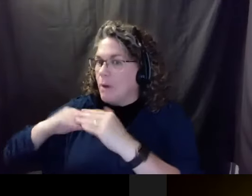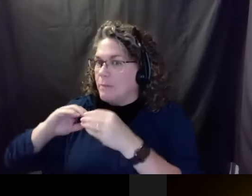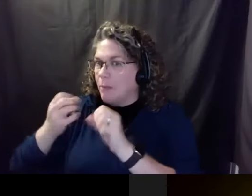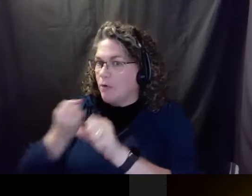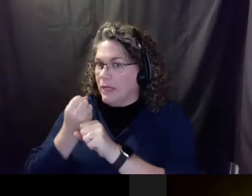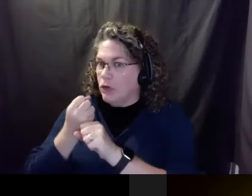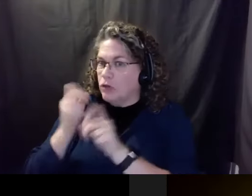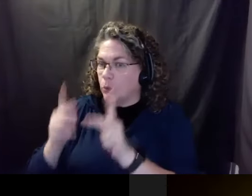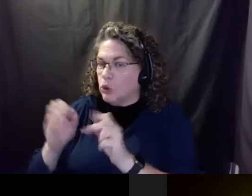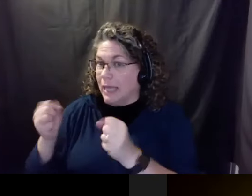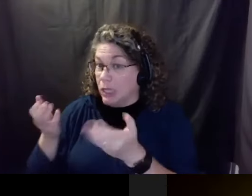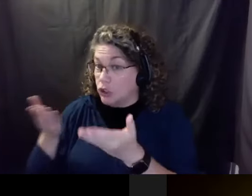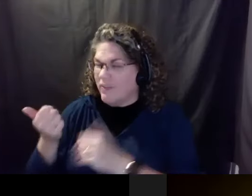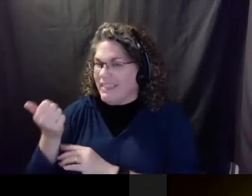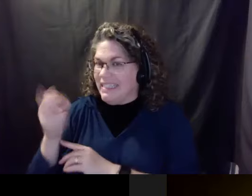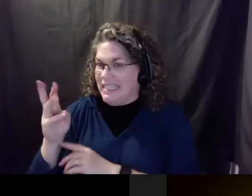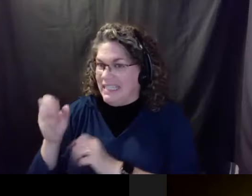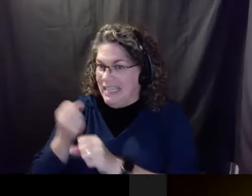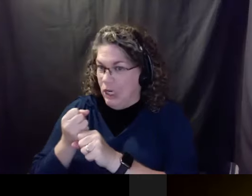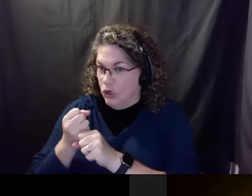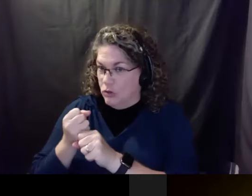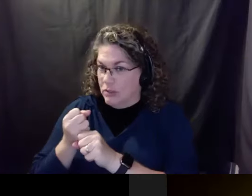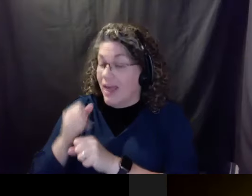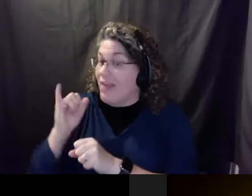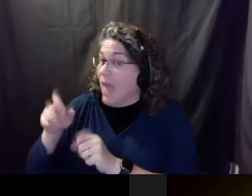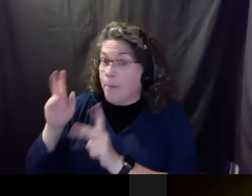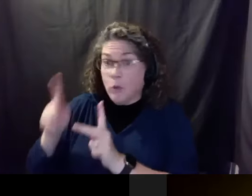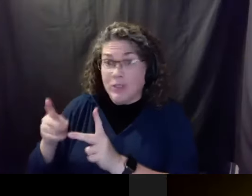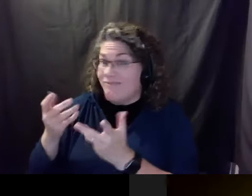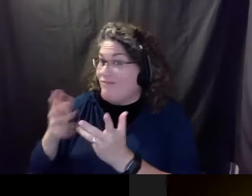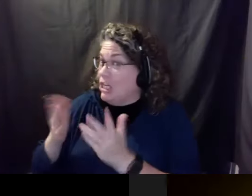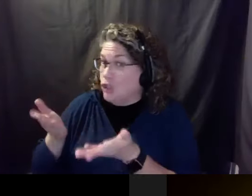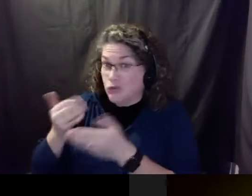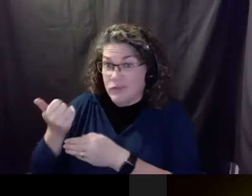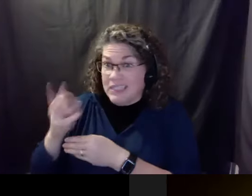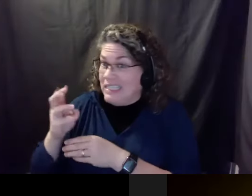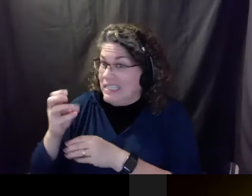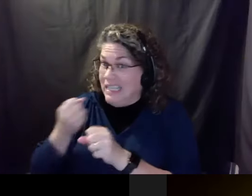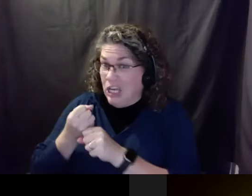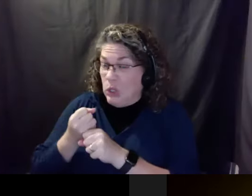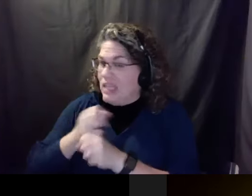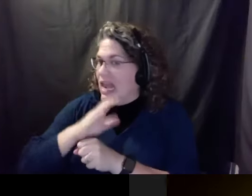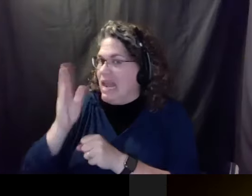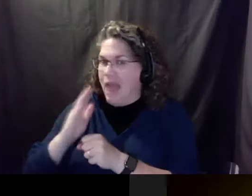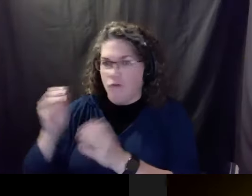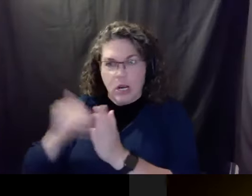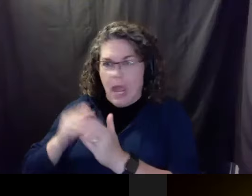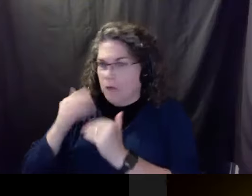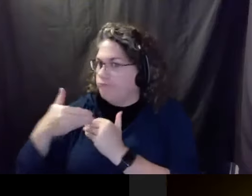And the individual will not be eligible to hold office in the future once the 4 years has passed.